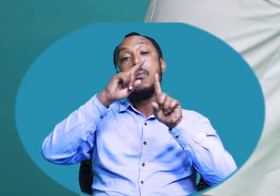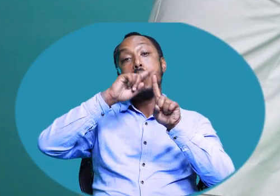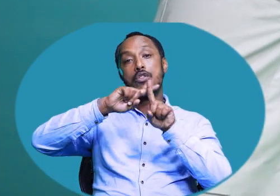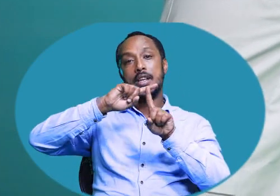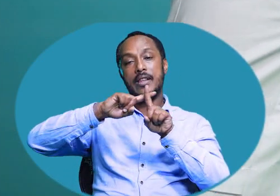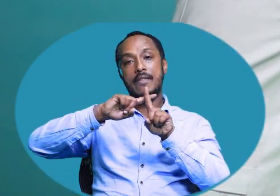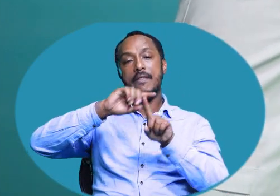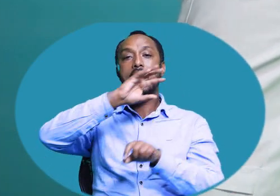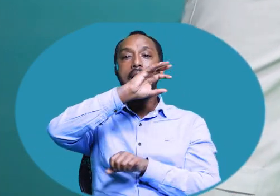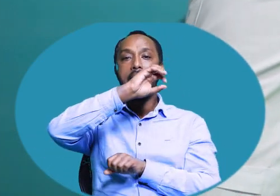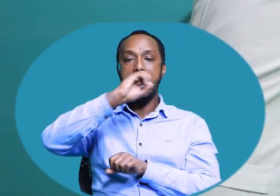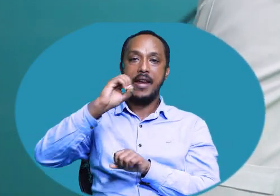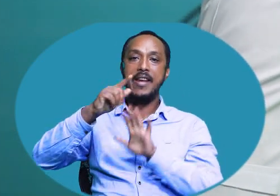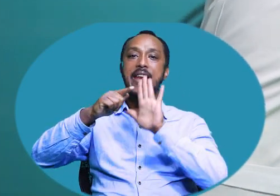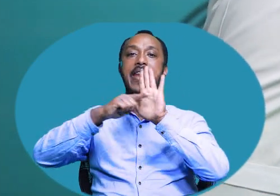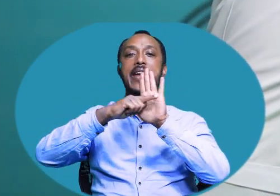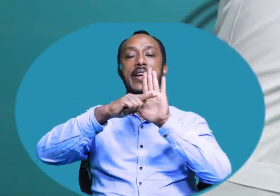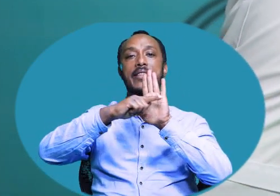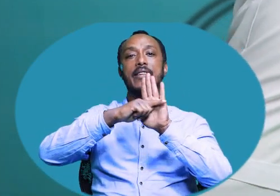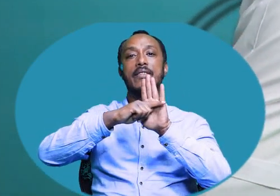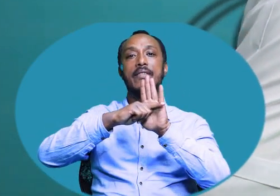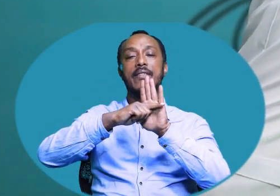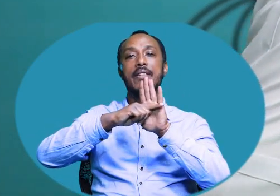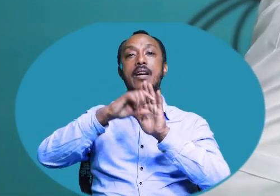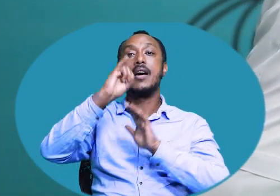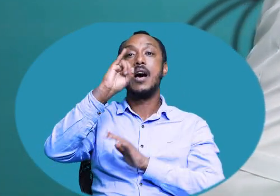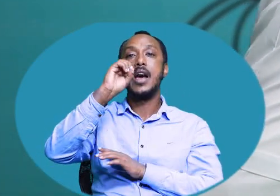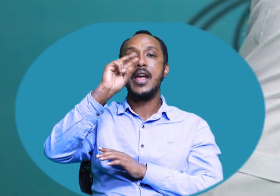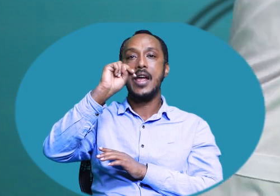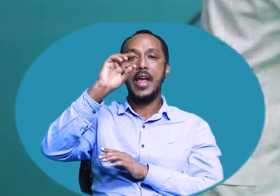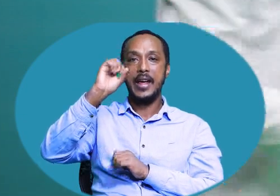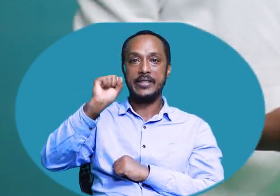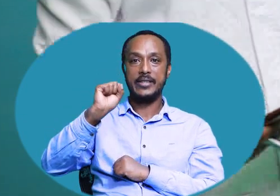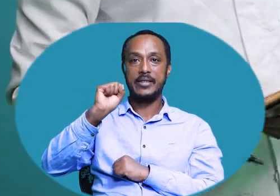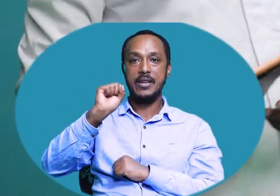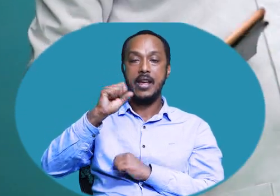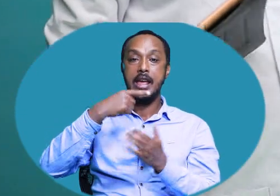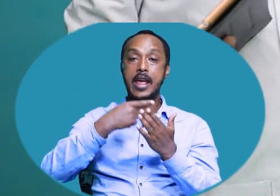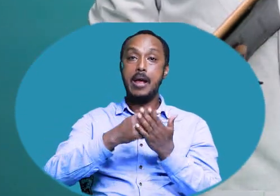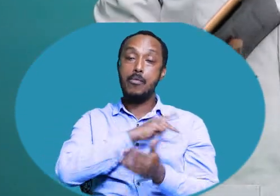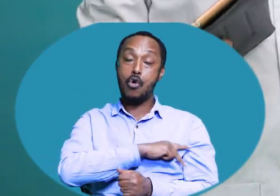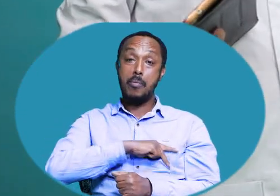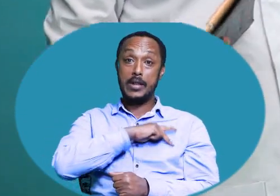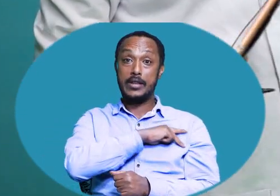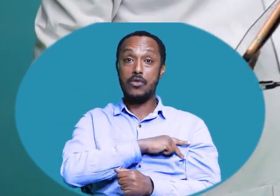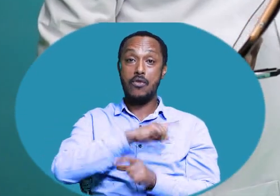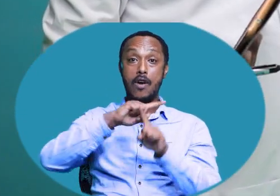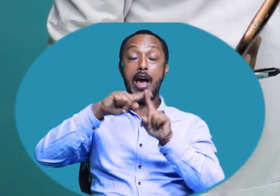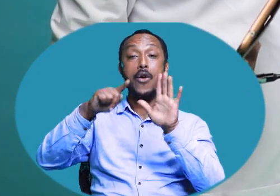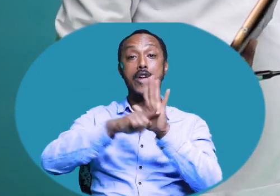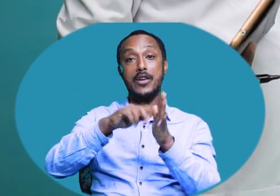positive and negative ions. Look, this is the property of ionic compounds. One